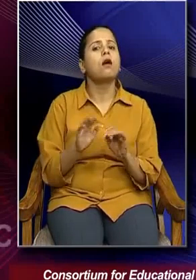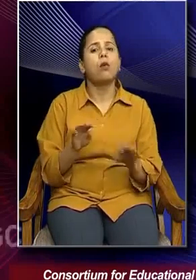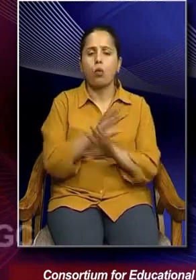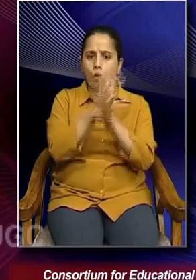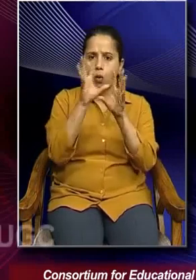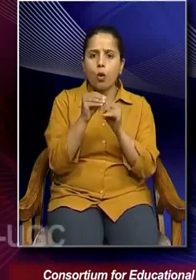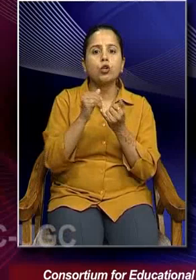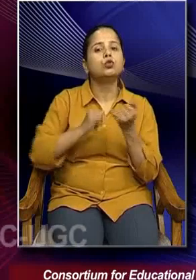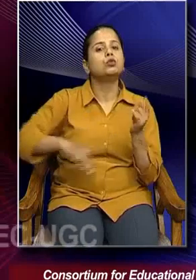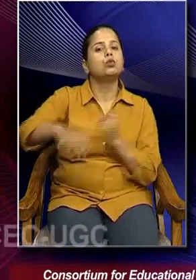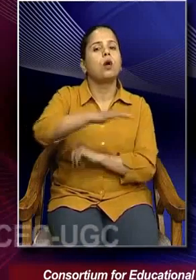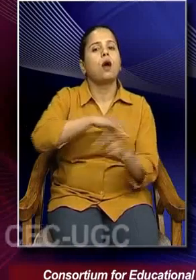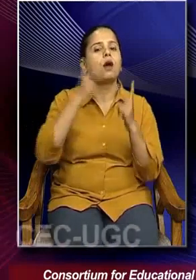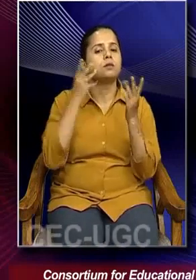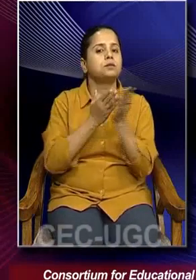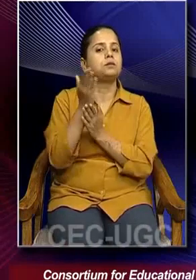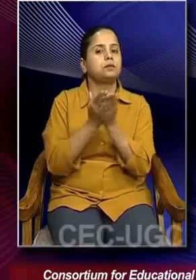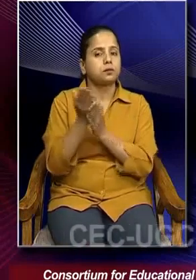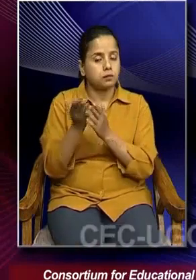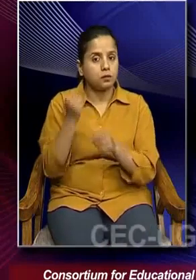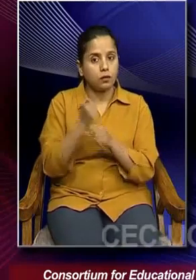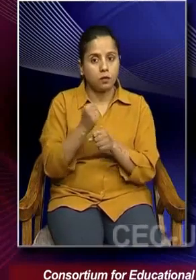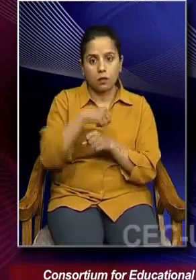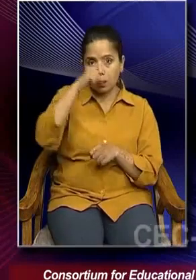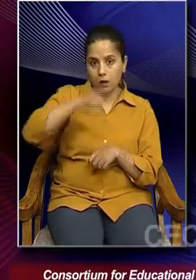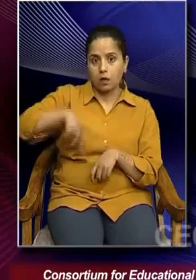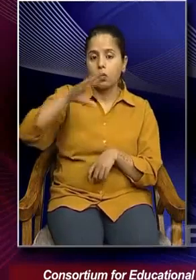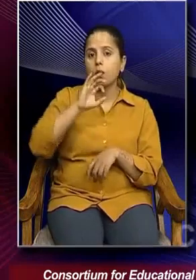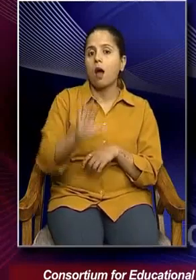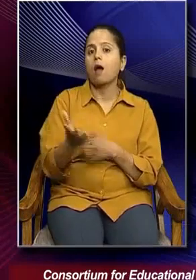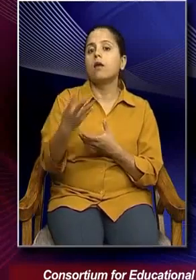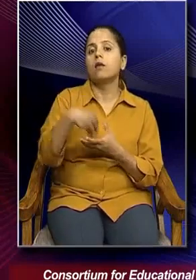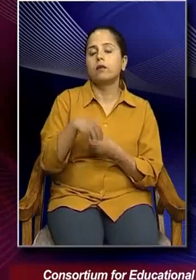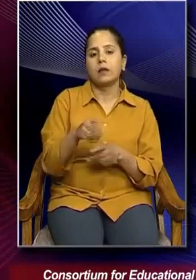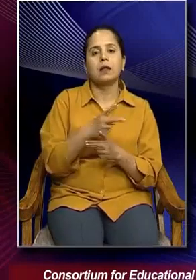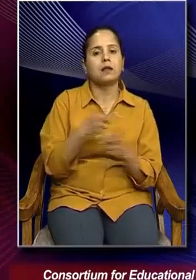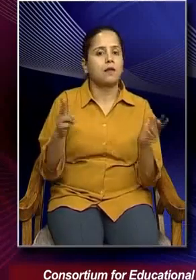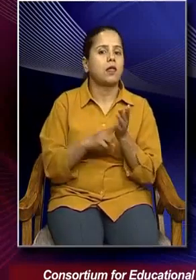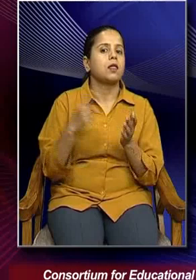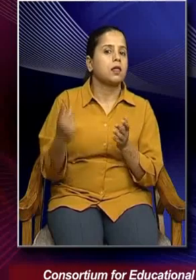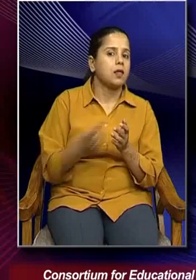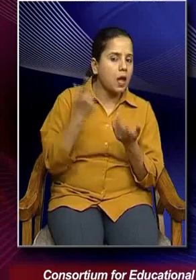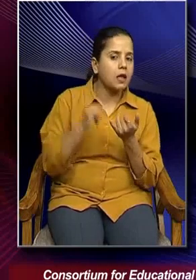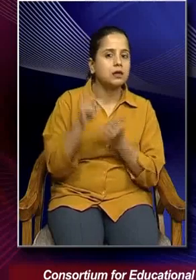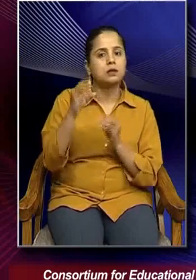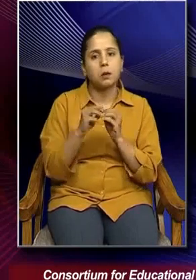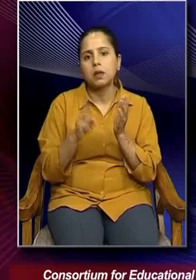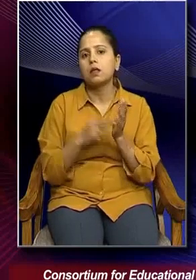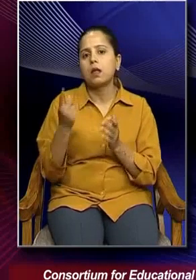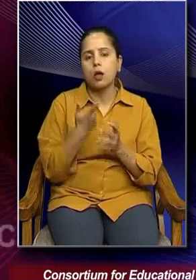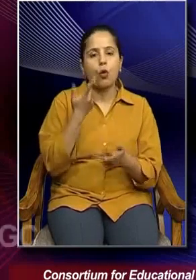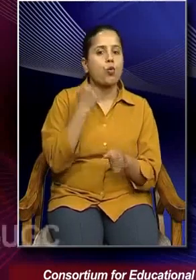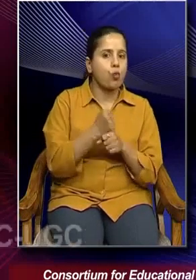of a society approach, which the government of India is actually engaging different national and subnational government and